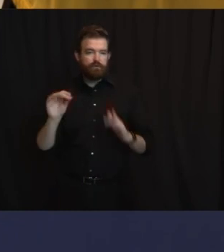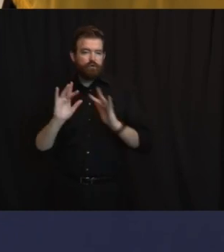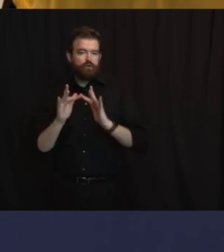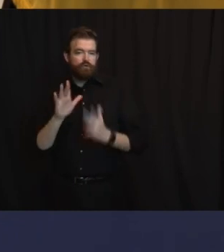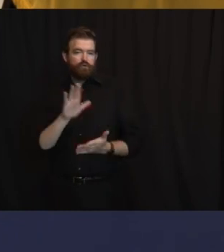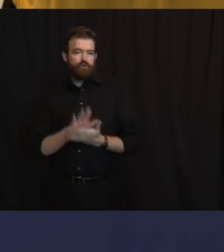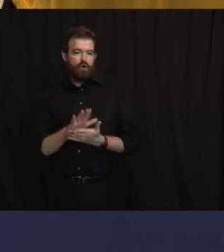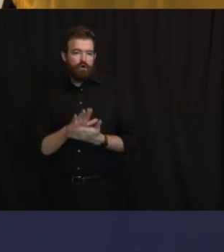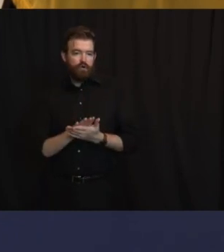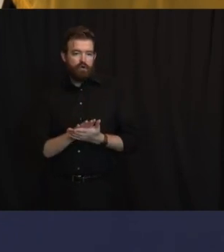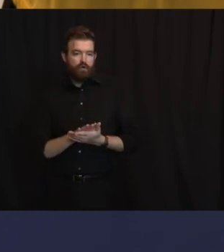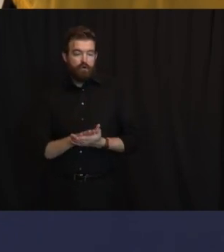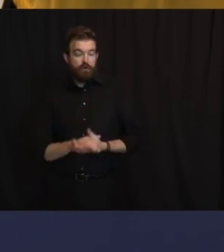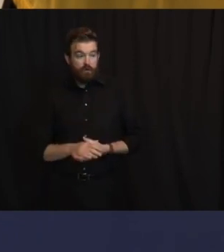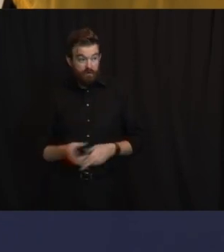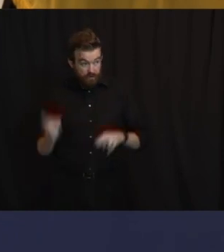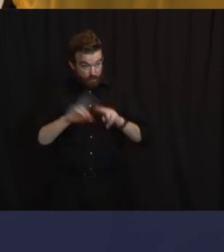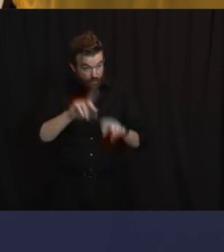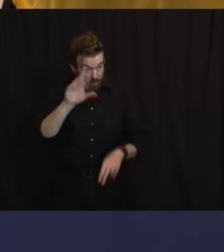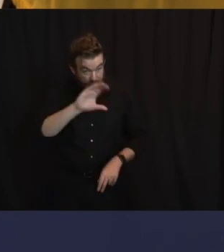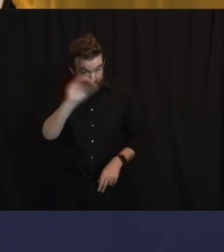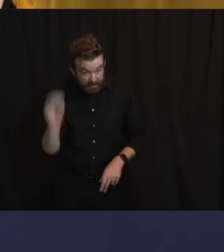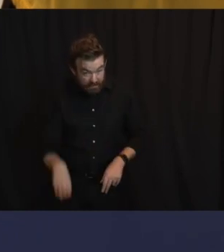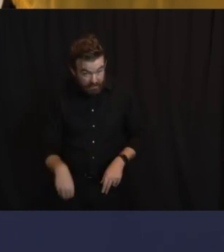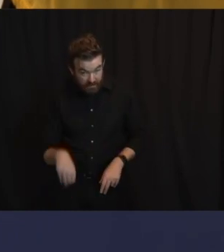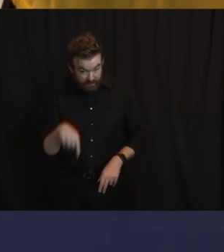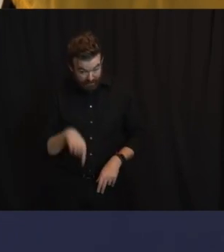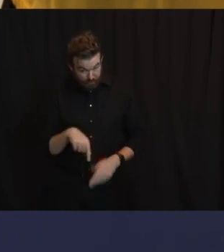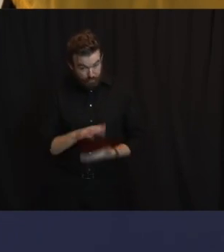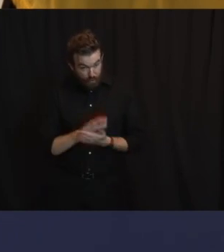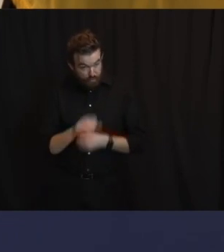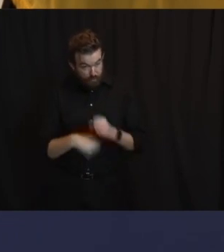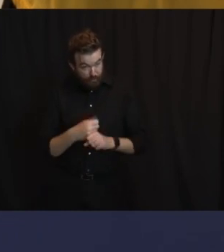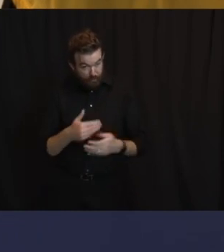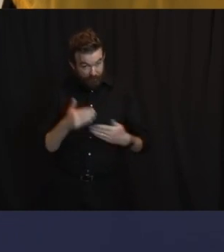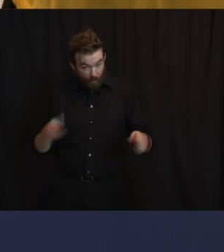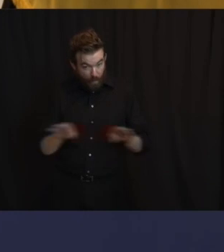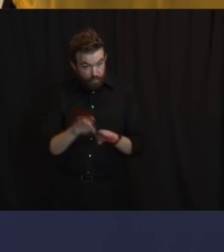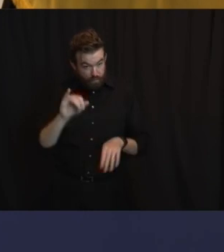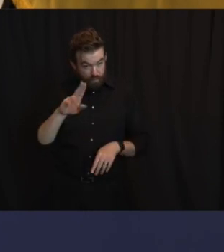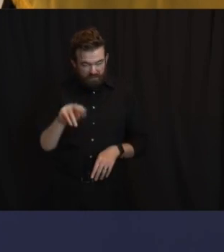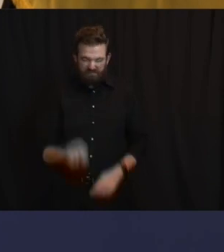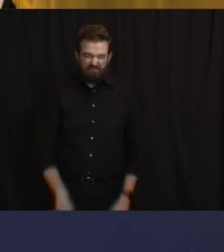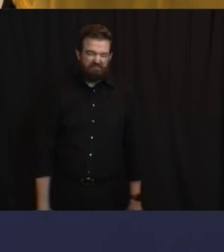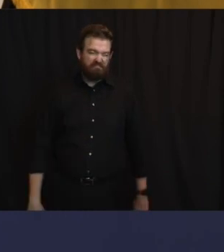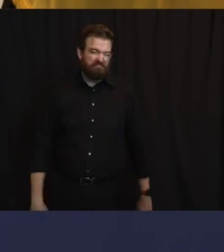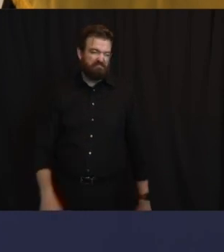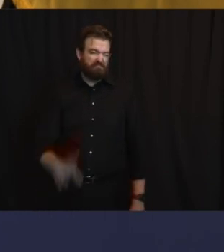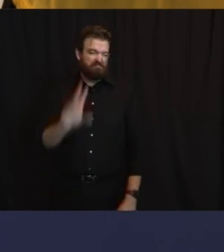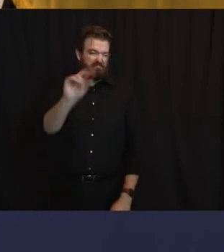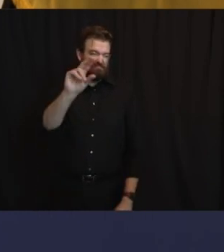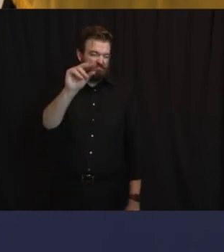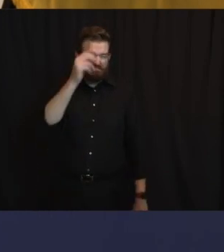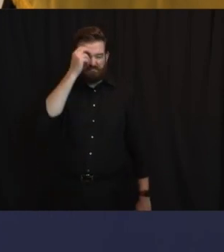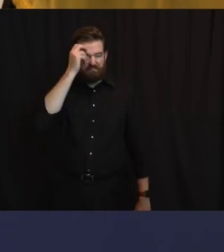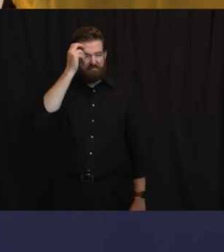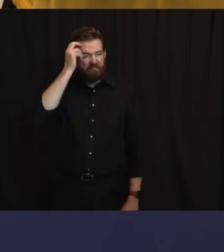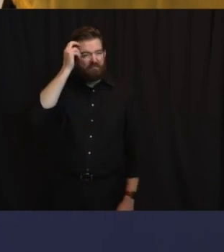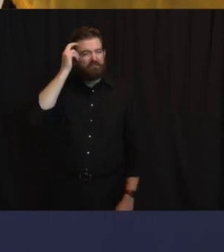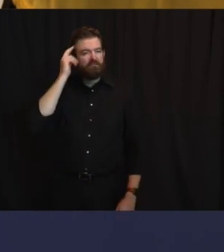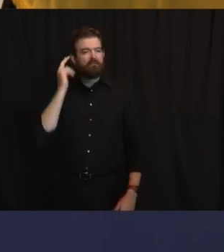year? I'll bet you there's some reason it won't, but I think now it could come very